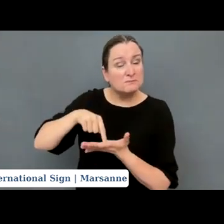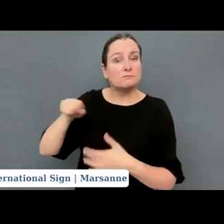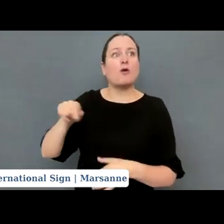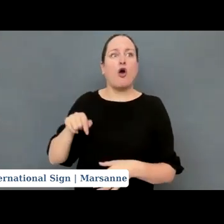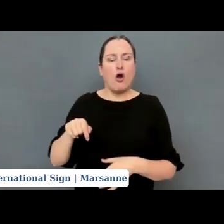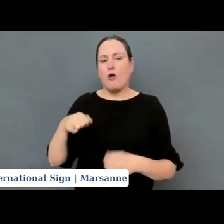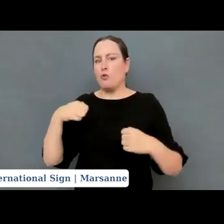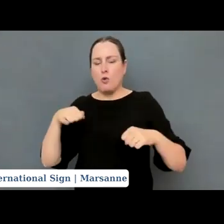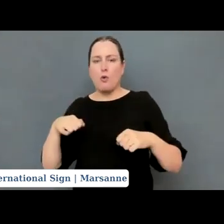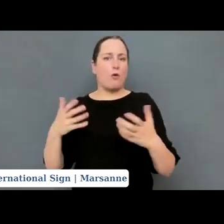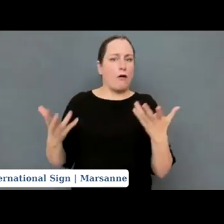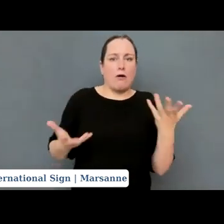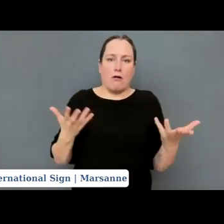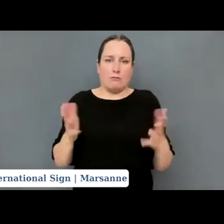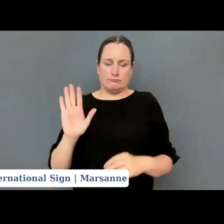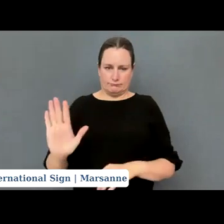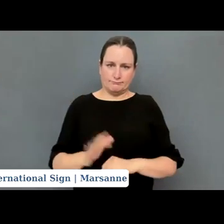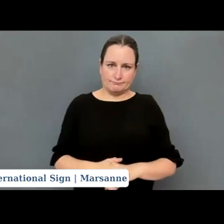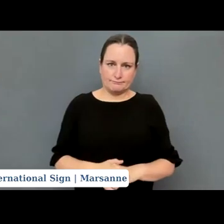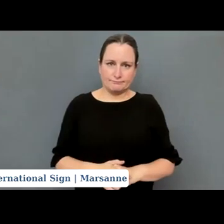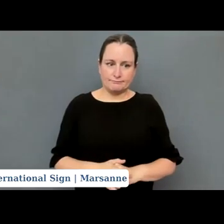of the 3 most frequent issues,